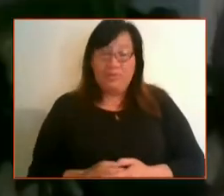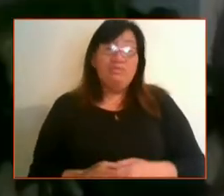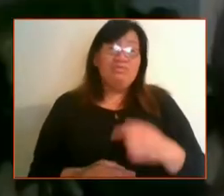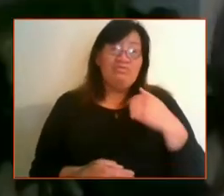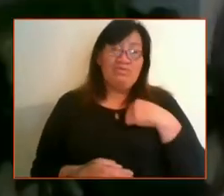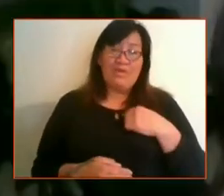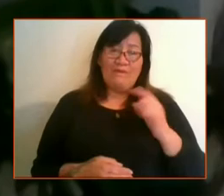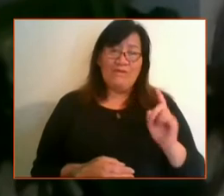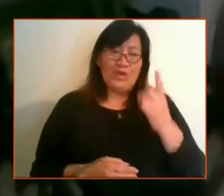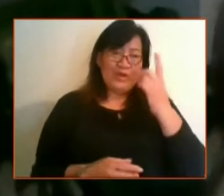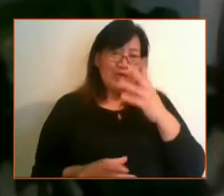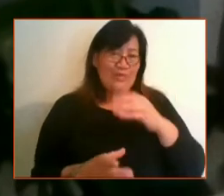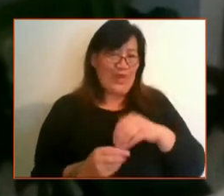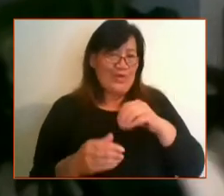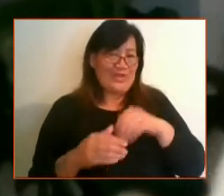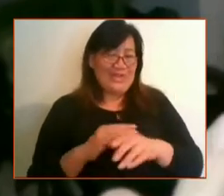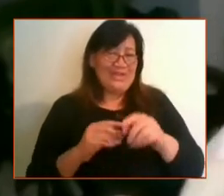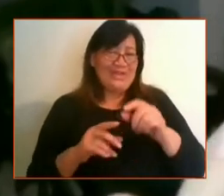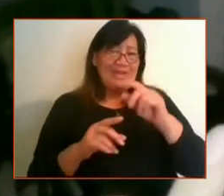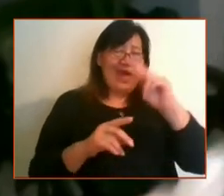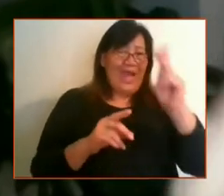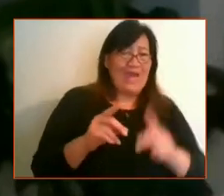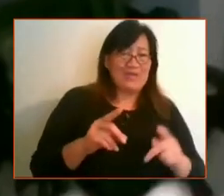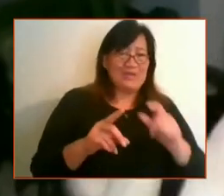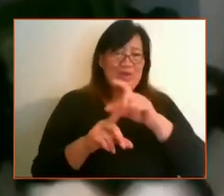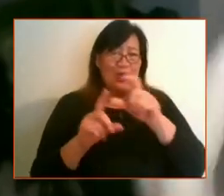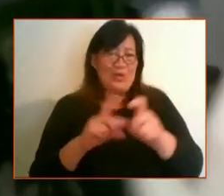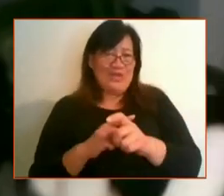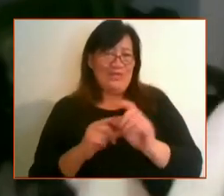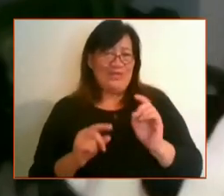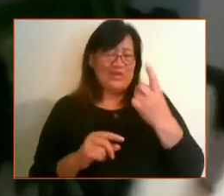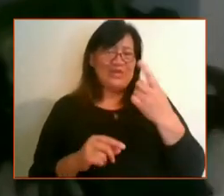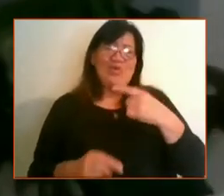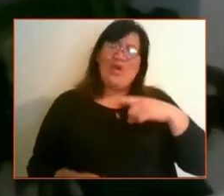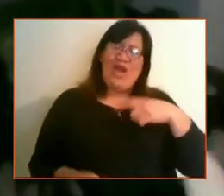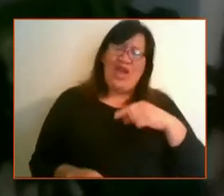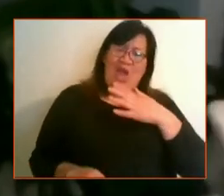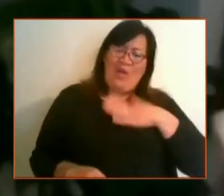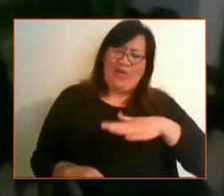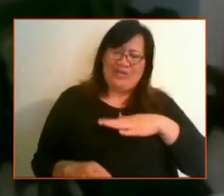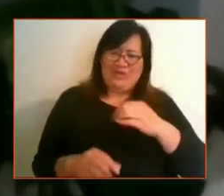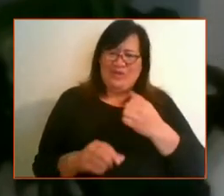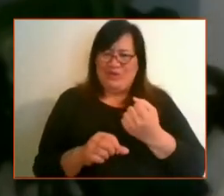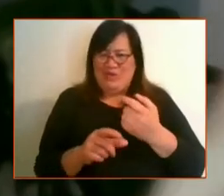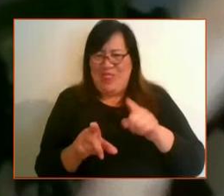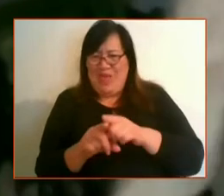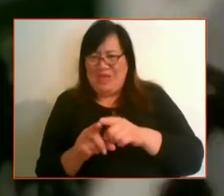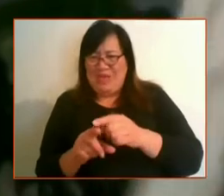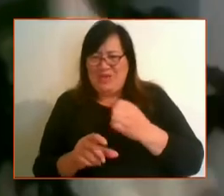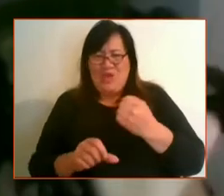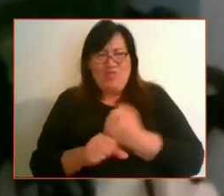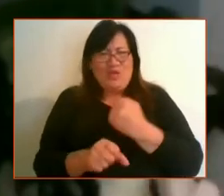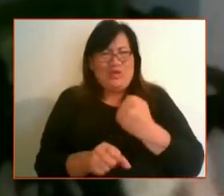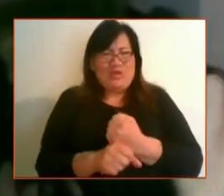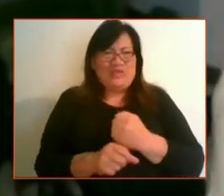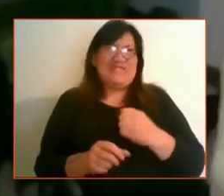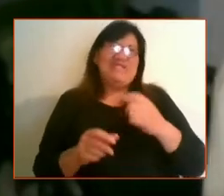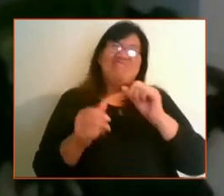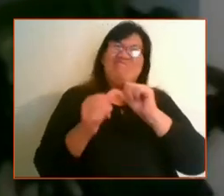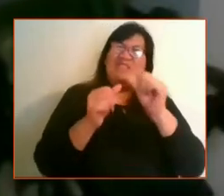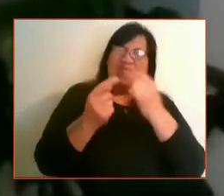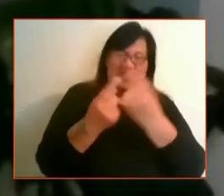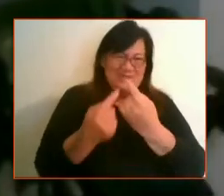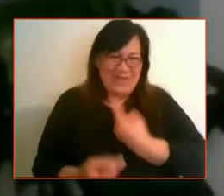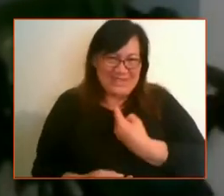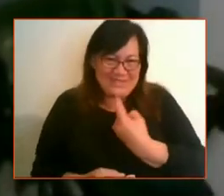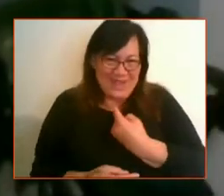in arts, culture and heritage from the side of attempting to be a person who produced things like theatre and like did it myself.